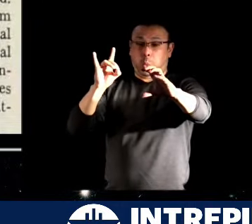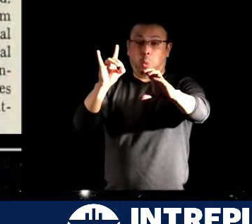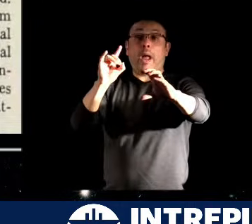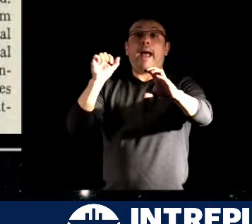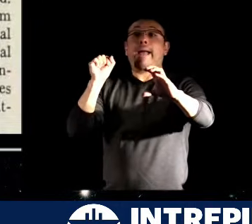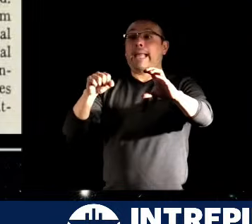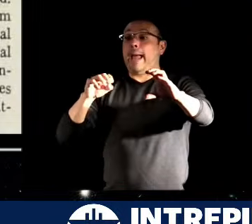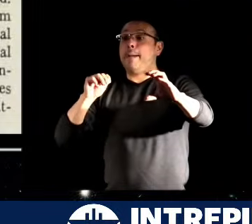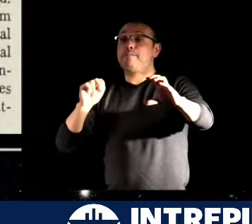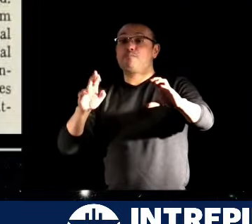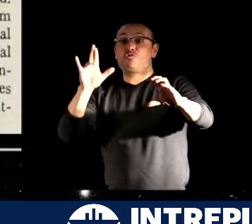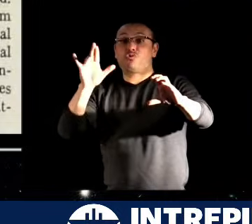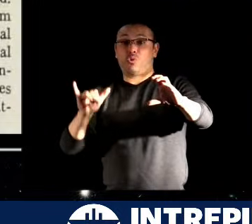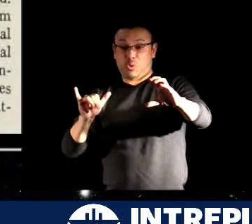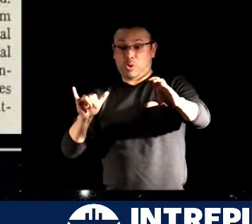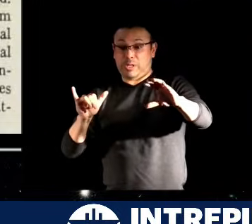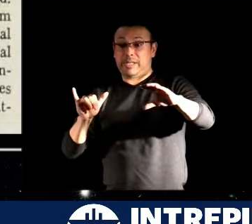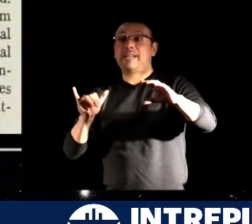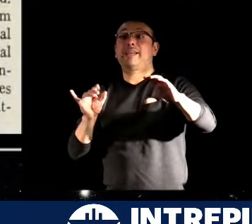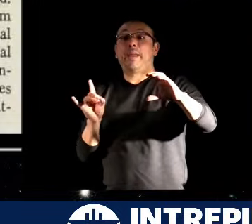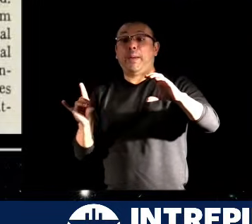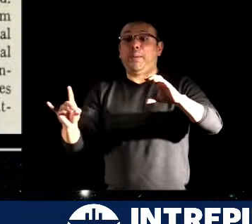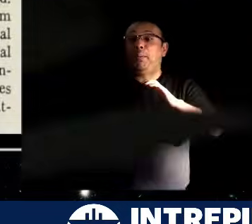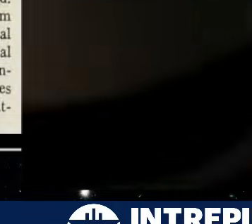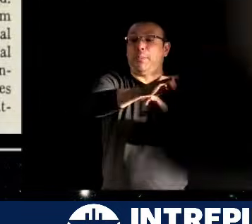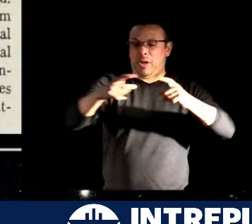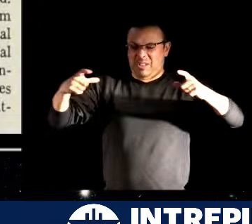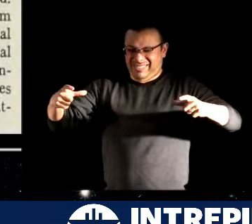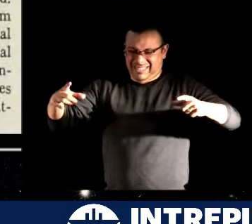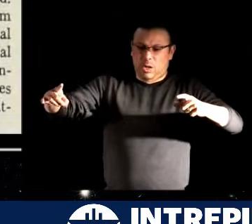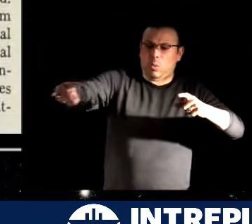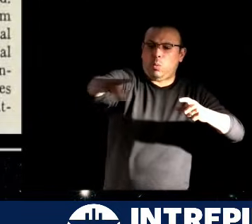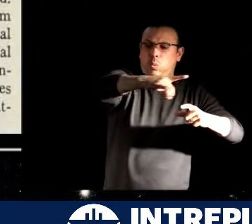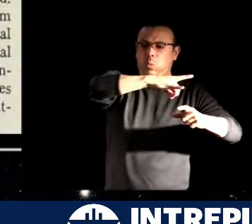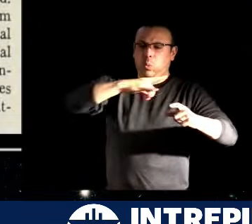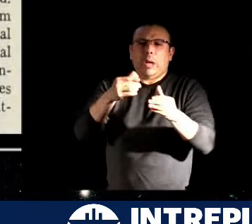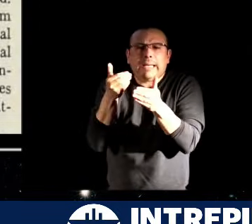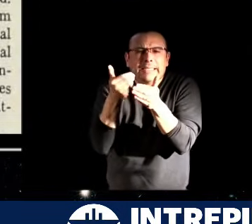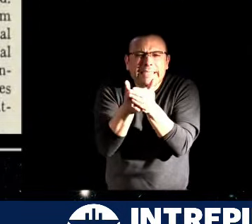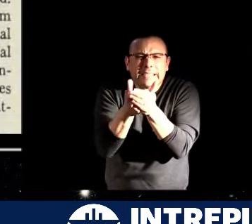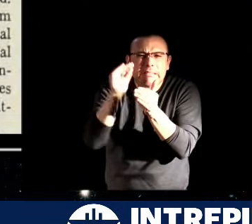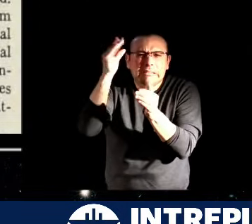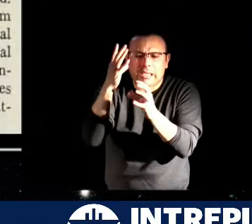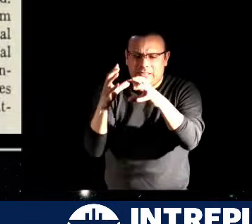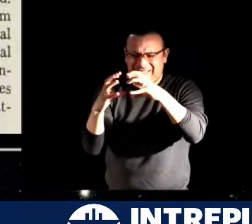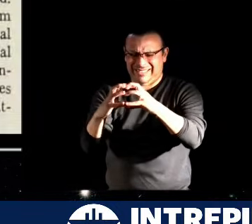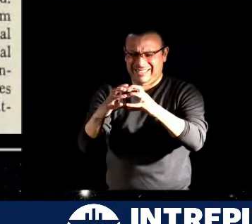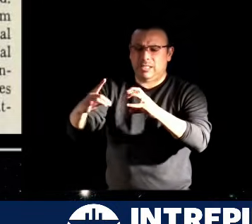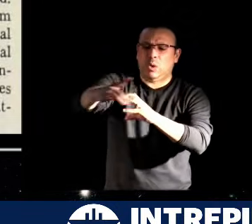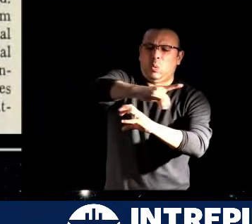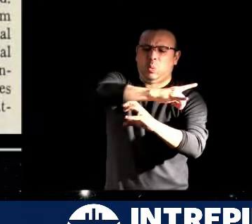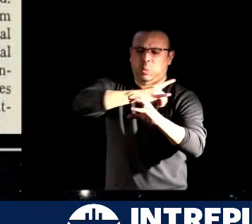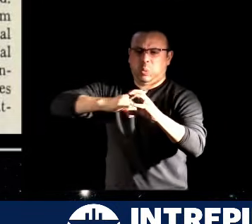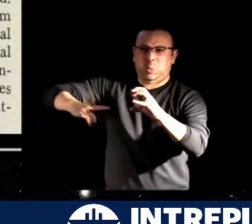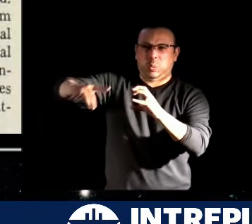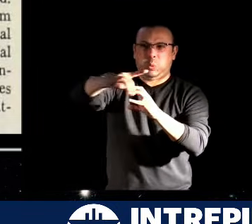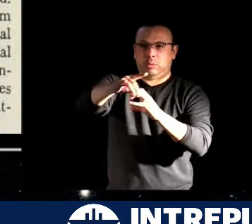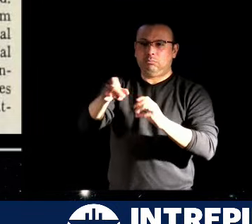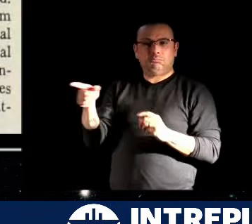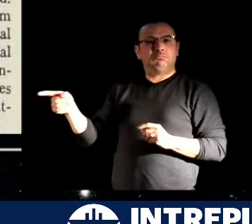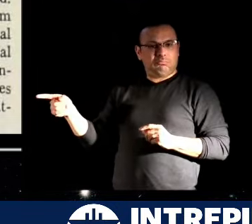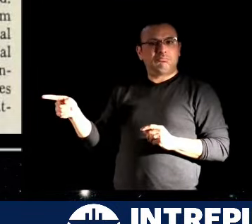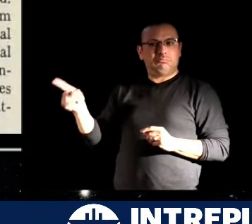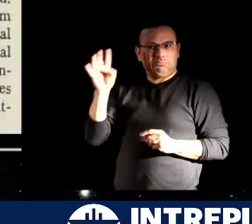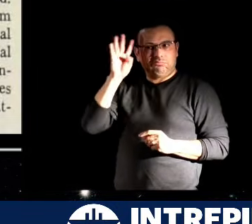of Mercury and study the particles and fields inside the vicinity of the sun." That's when the solar probe was born,